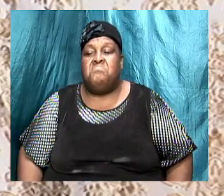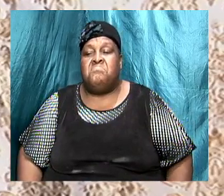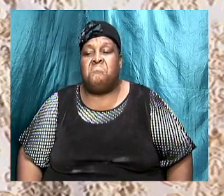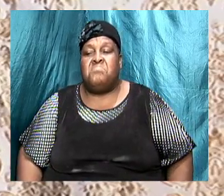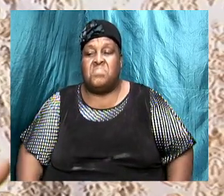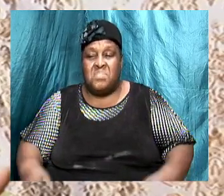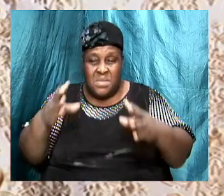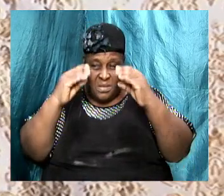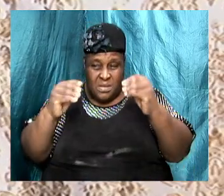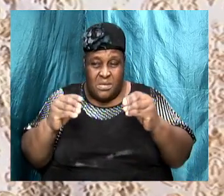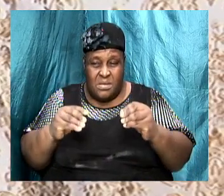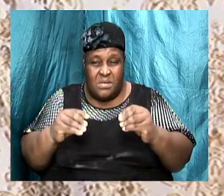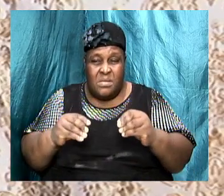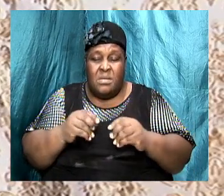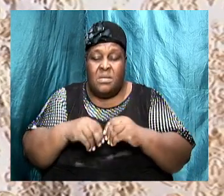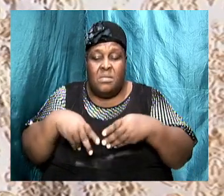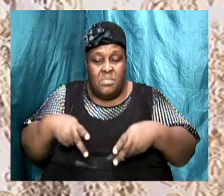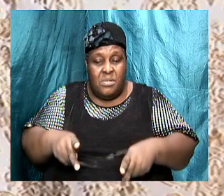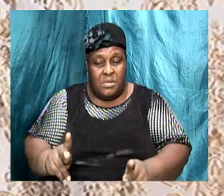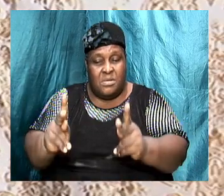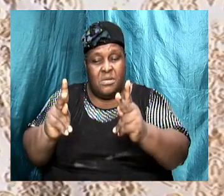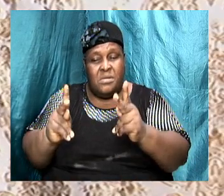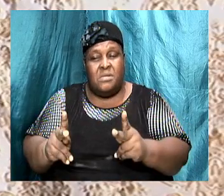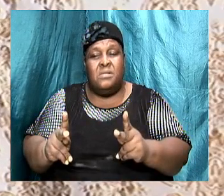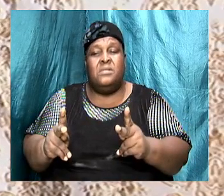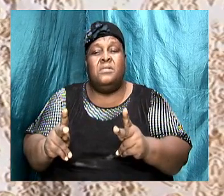It teaches us the path to salvation.